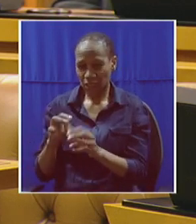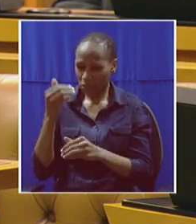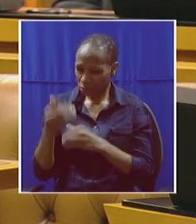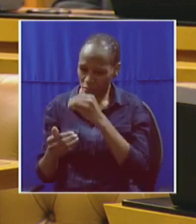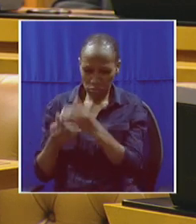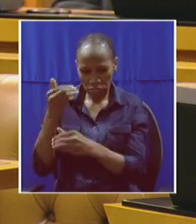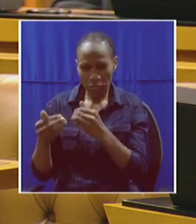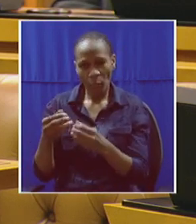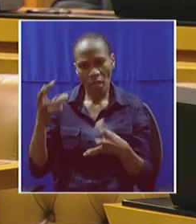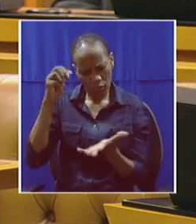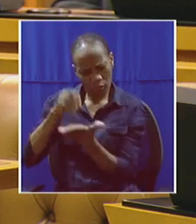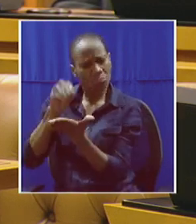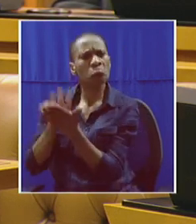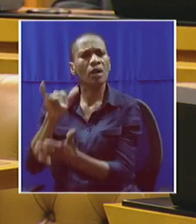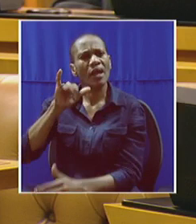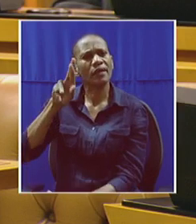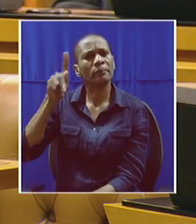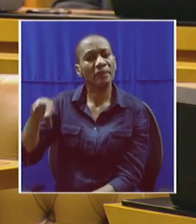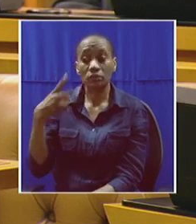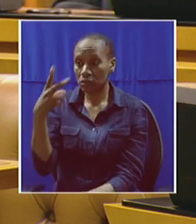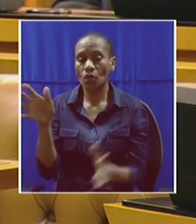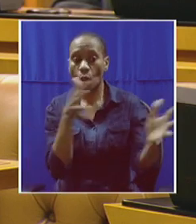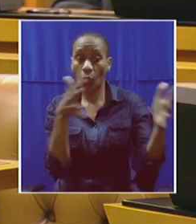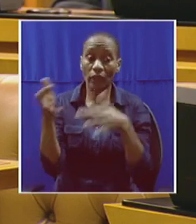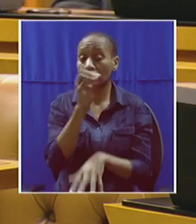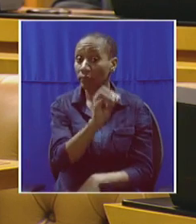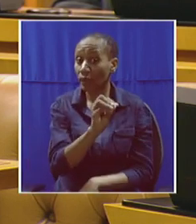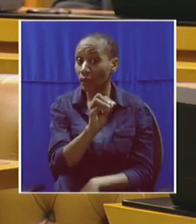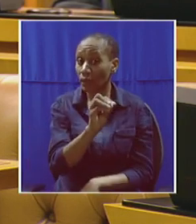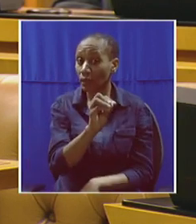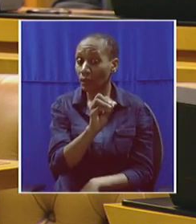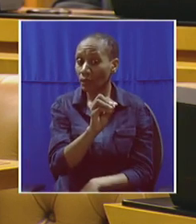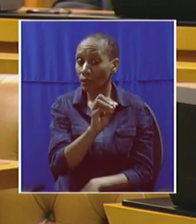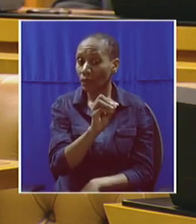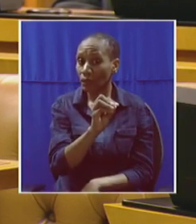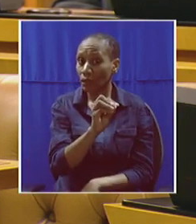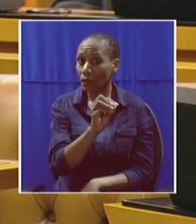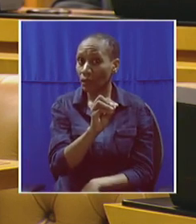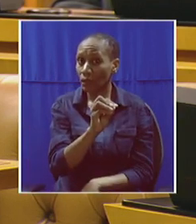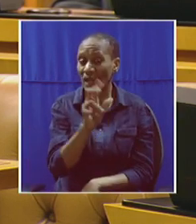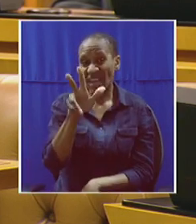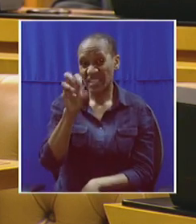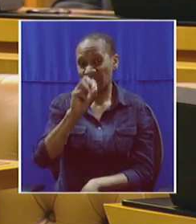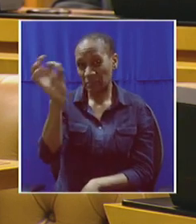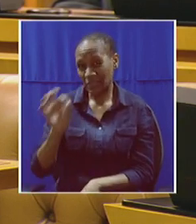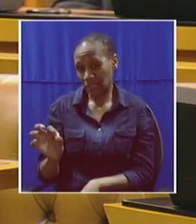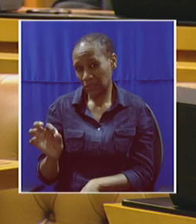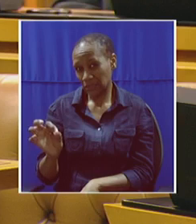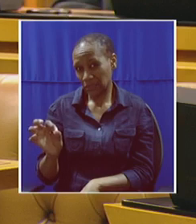in thep you'll see that wind for example is projected to be supplying 18%